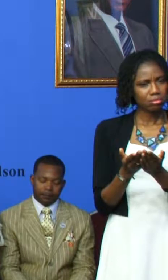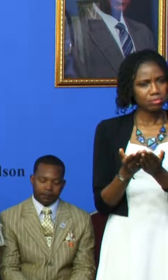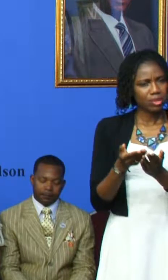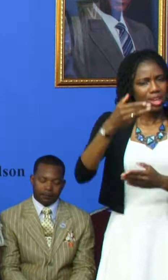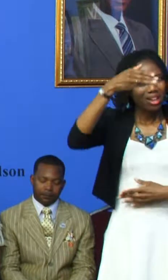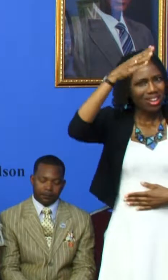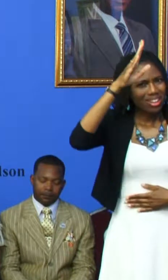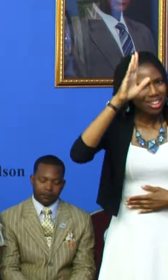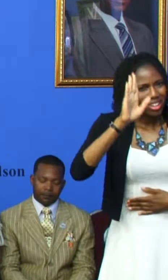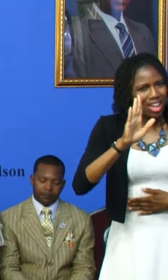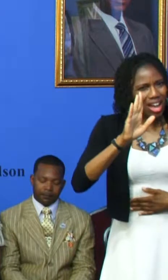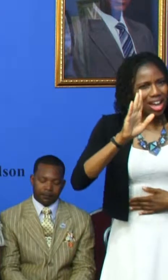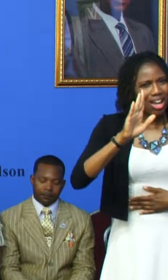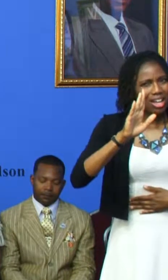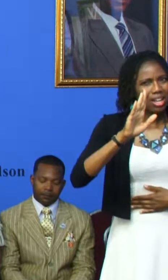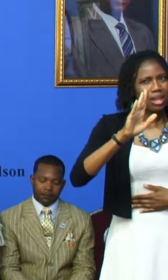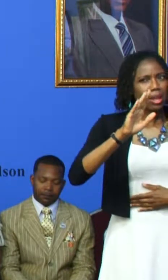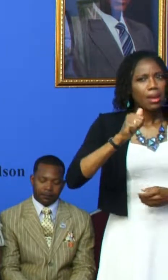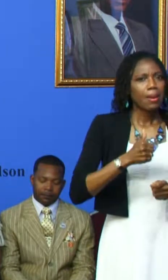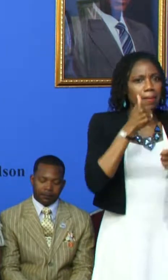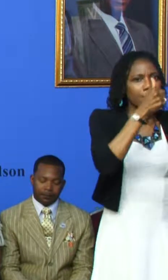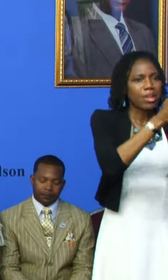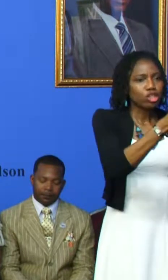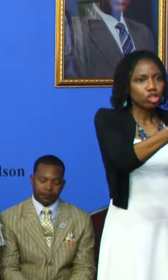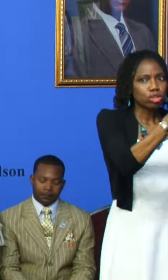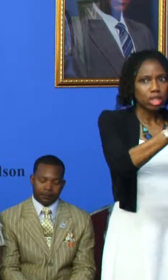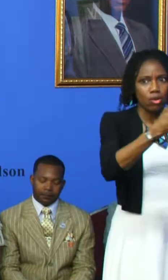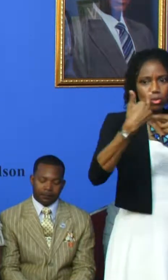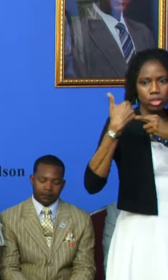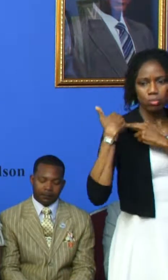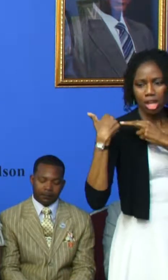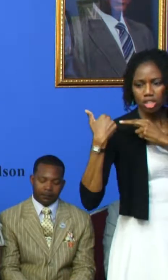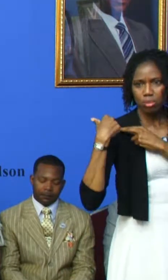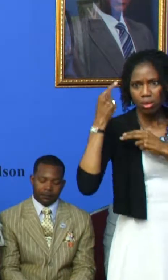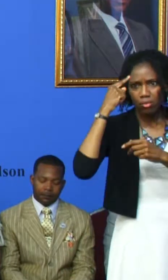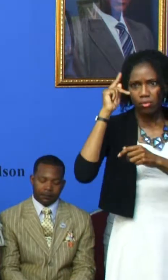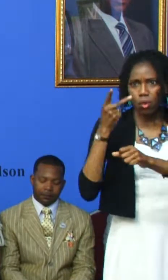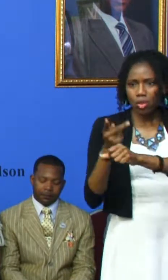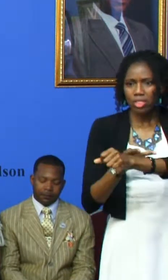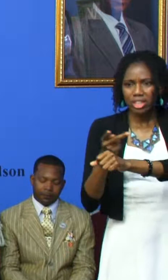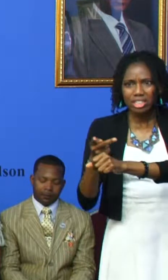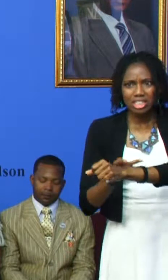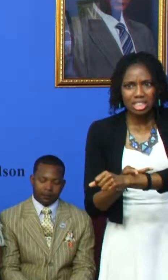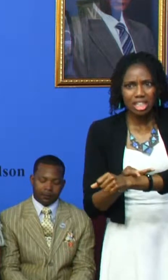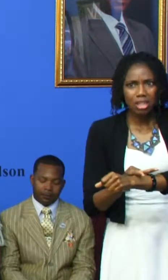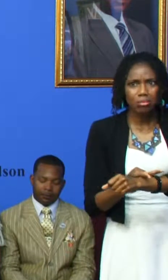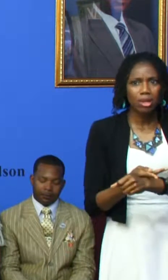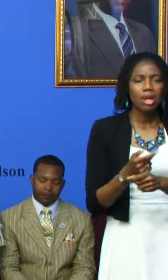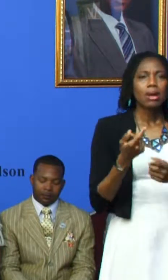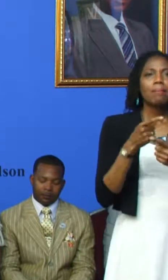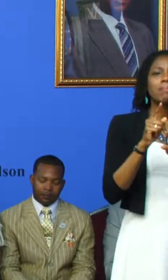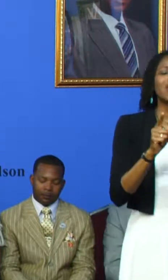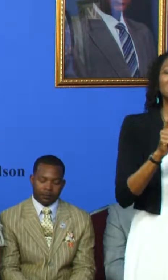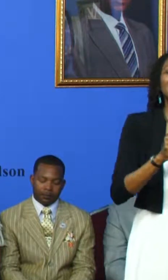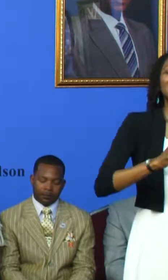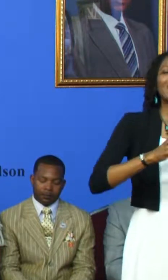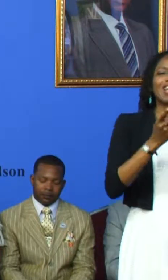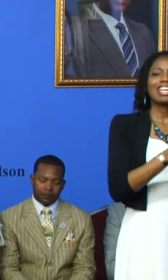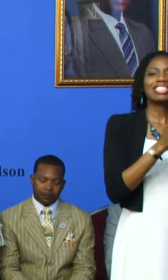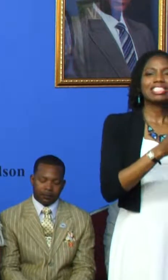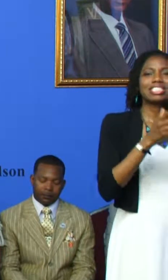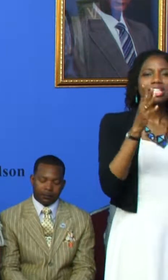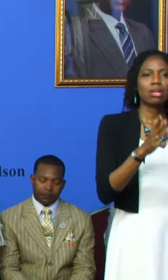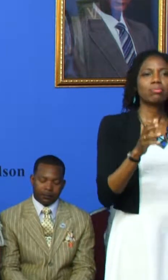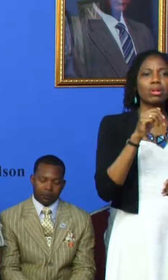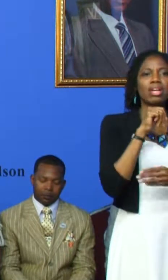God puts you as shepherd, but a shepherd is not judged by